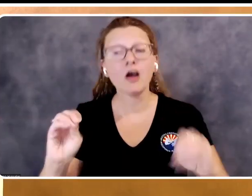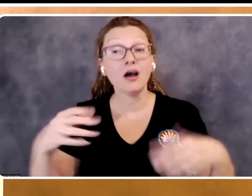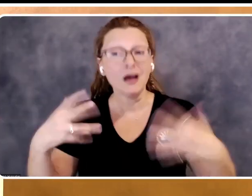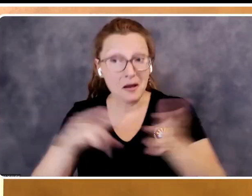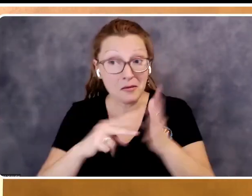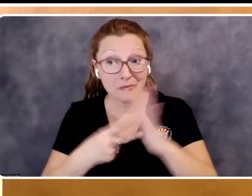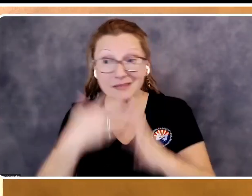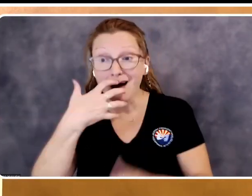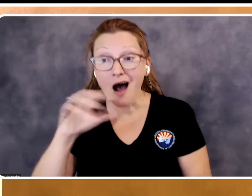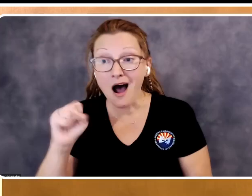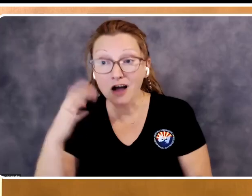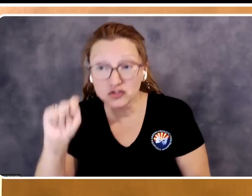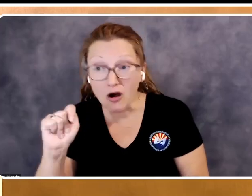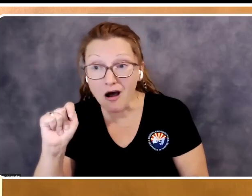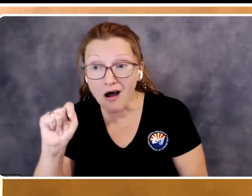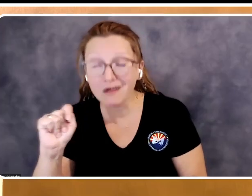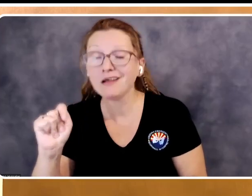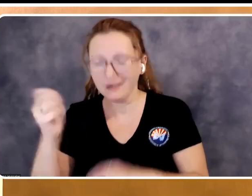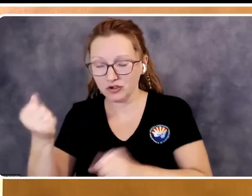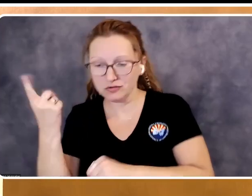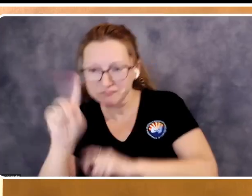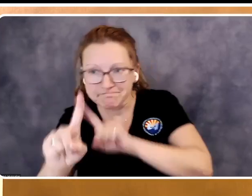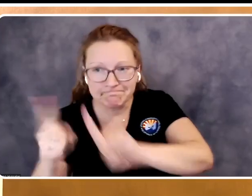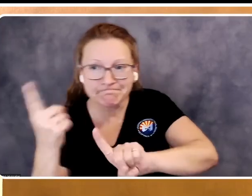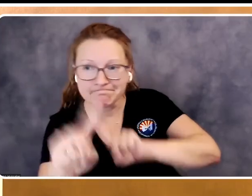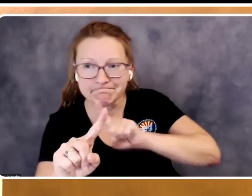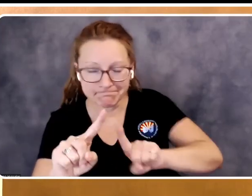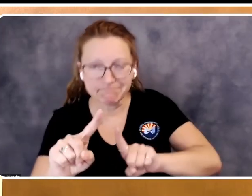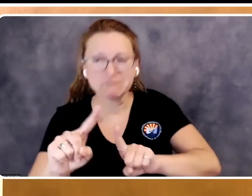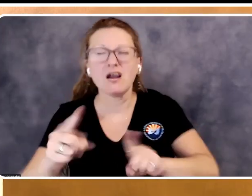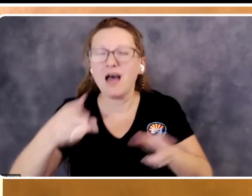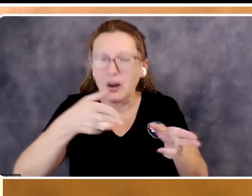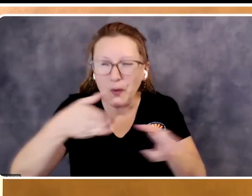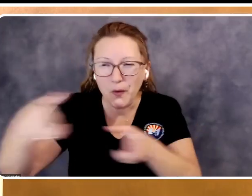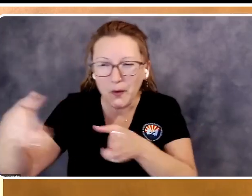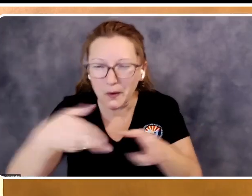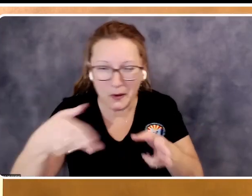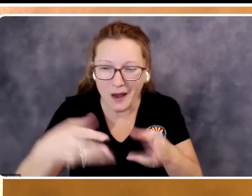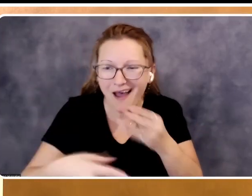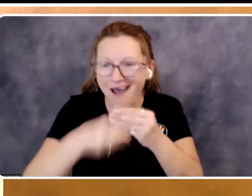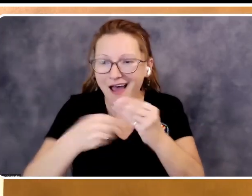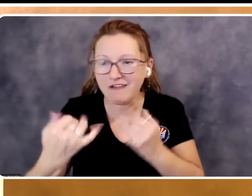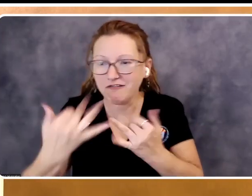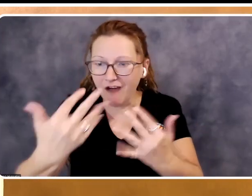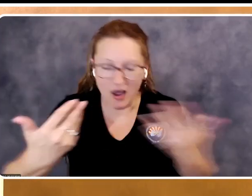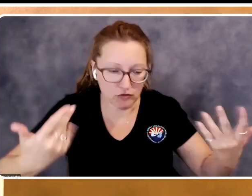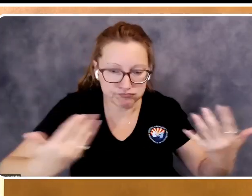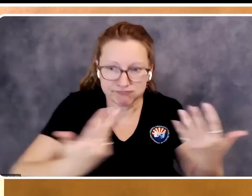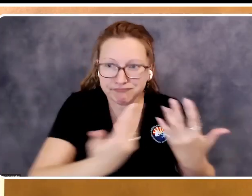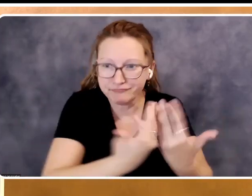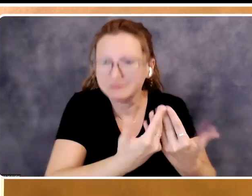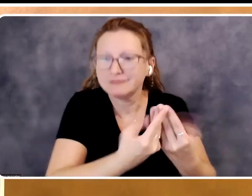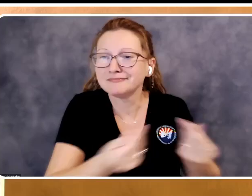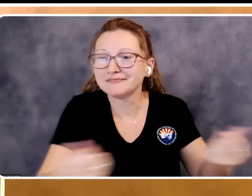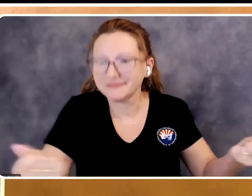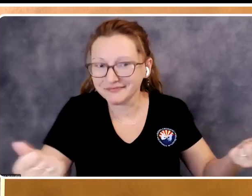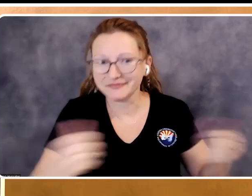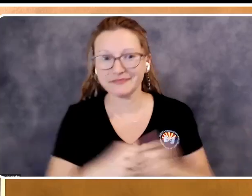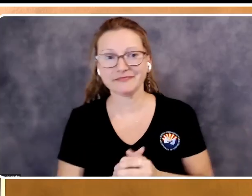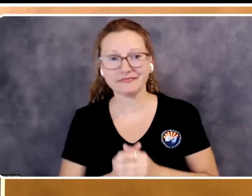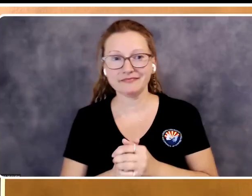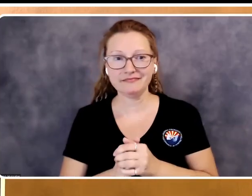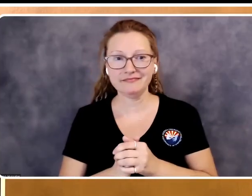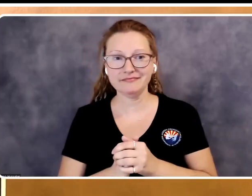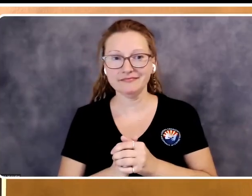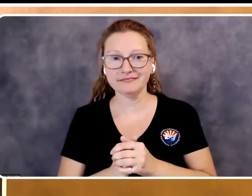started burning off that dozer line, keeping up with that main edge of the fire. Working our way down to the south,